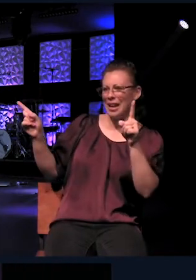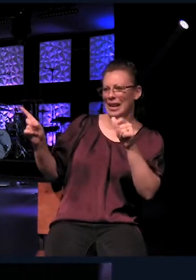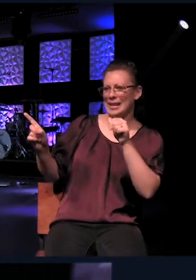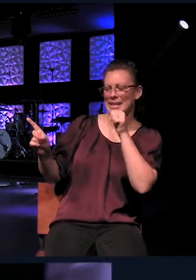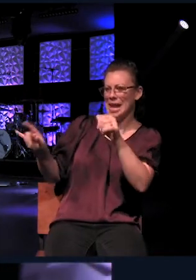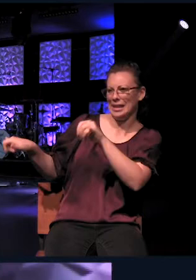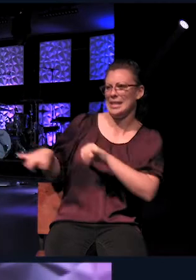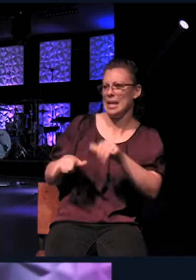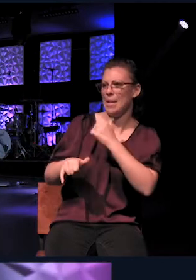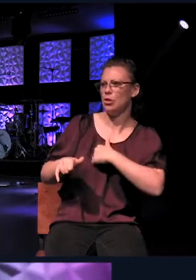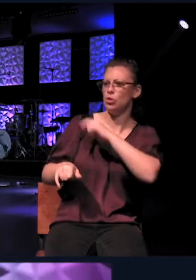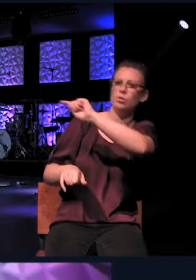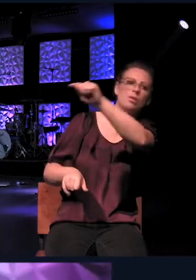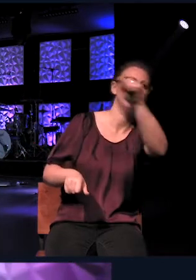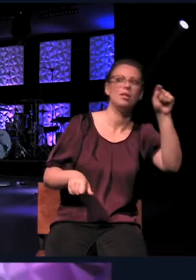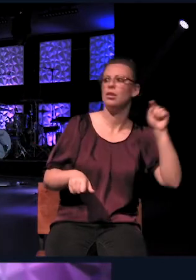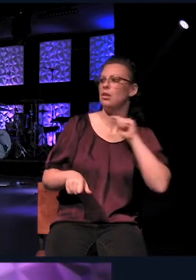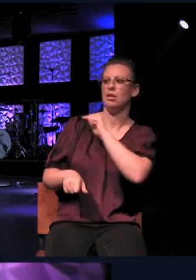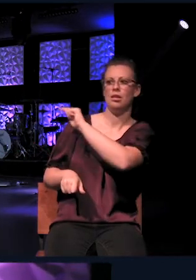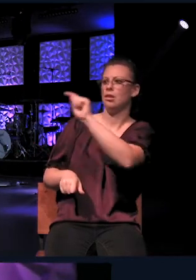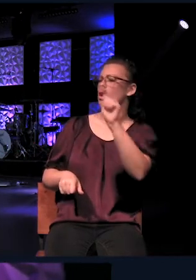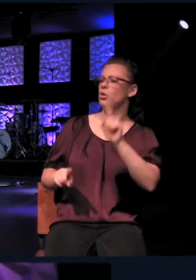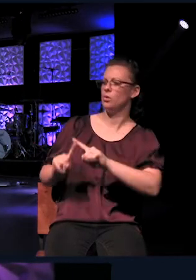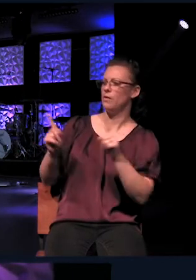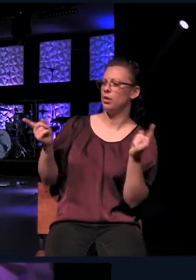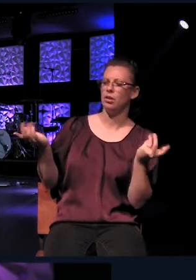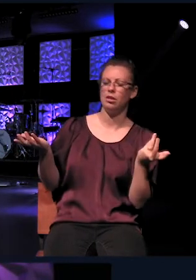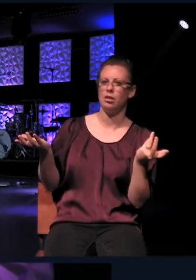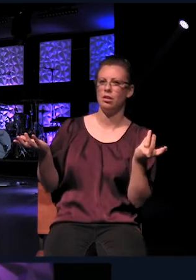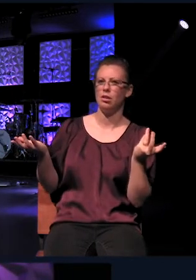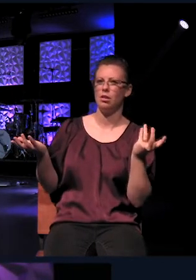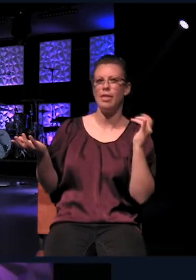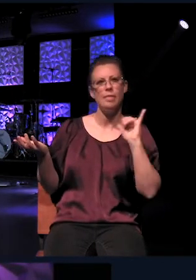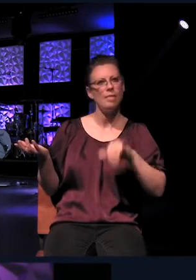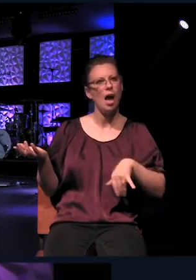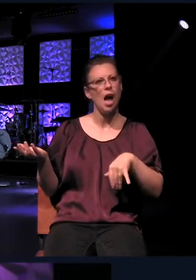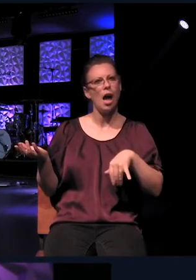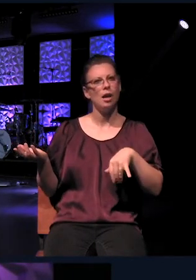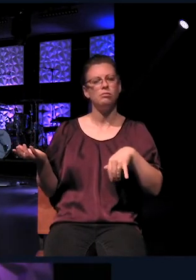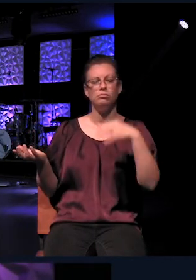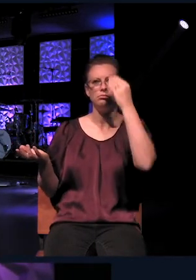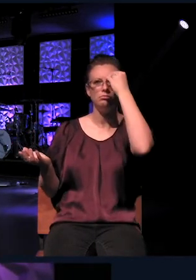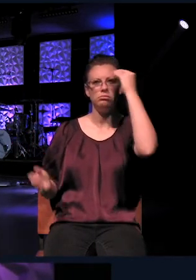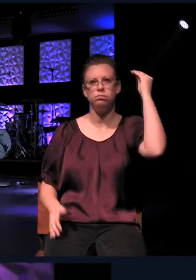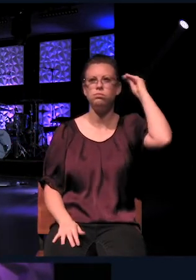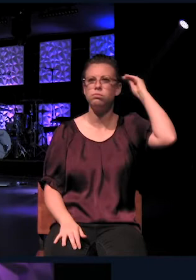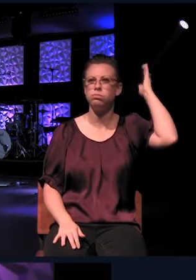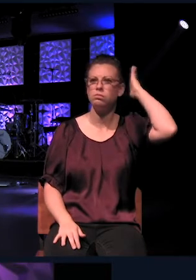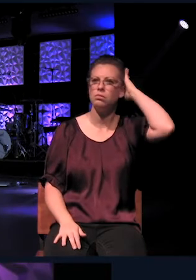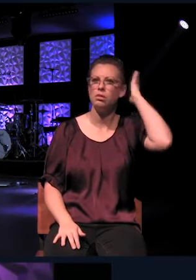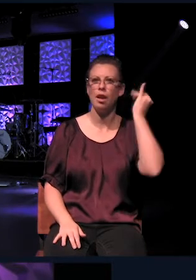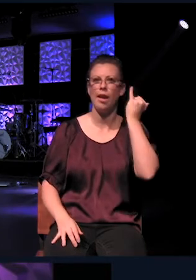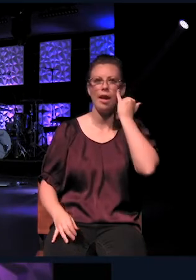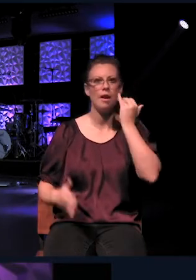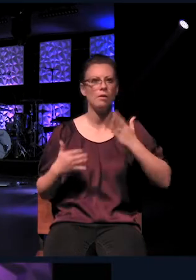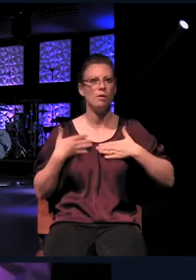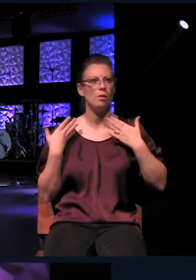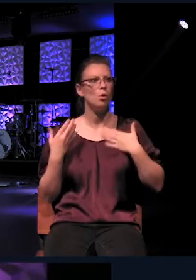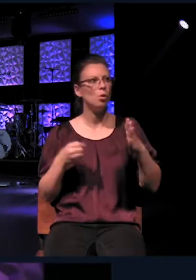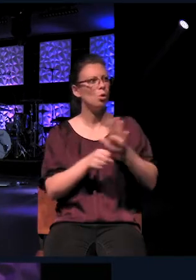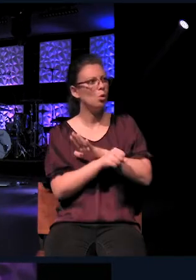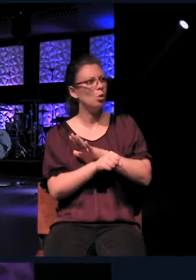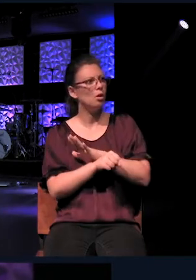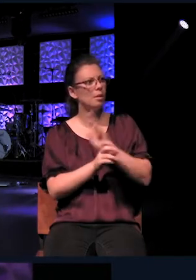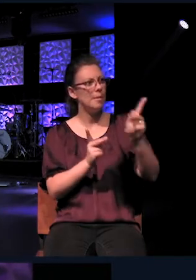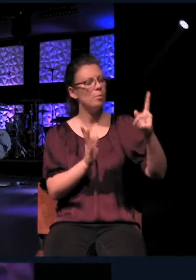I'm just trying to share a story about how when we are full of joy, people take notice. And see, the crazy thing is that during that